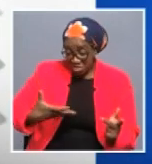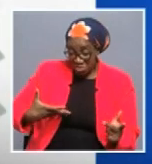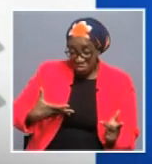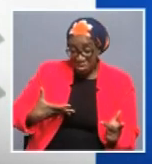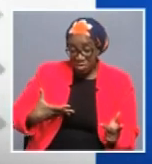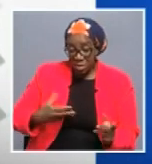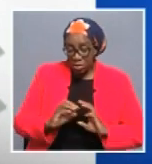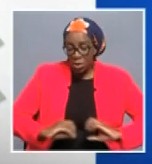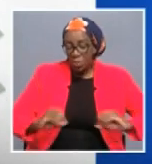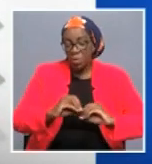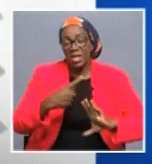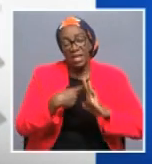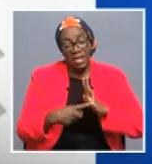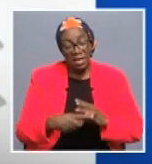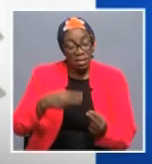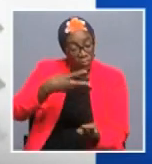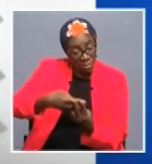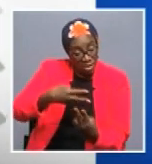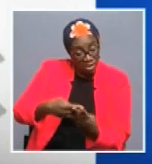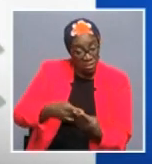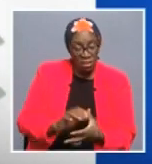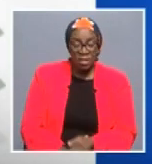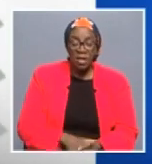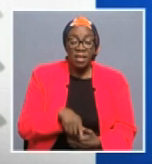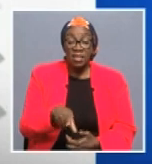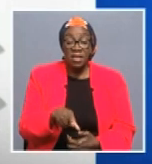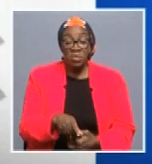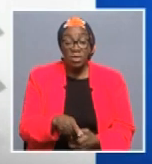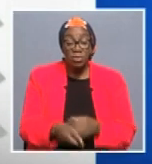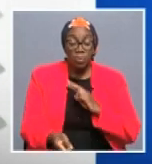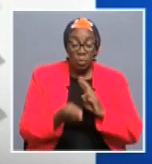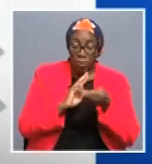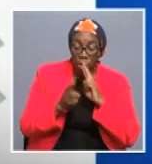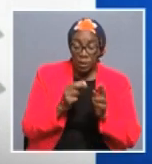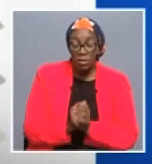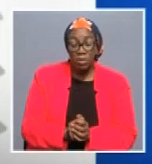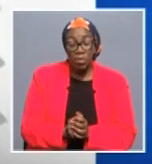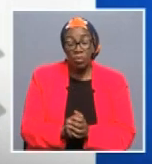arrested. I think that was the argument of a legal representative.